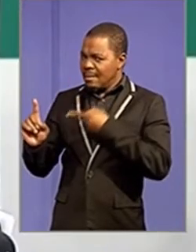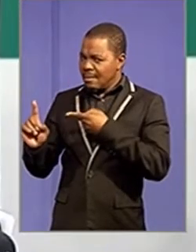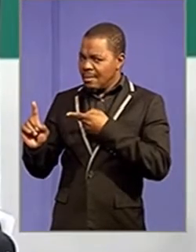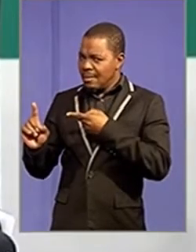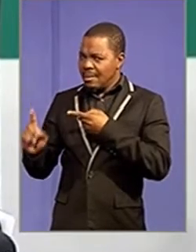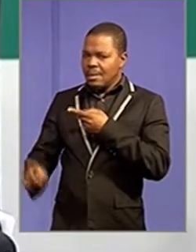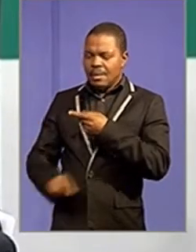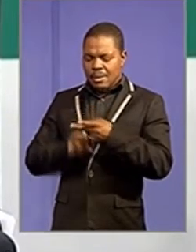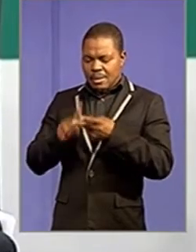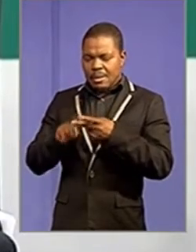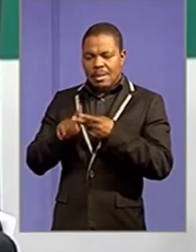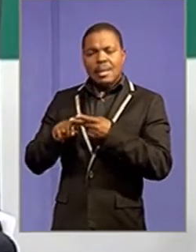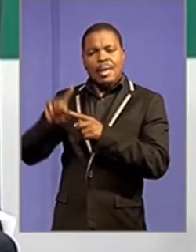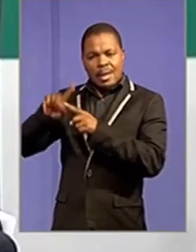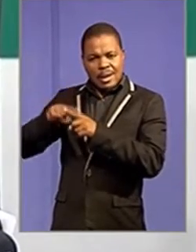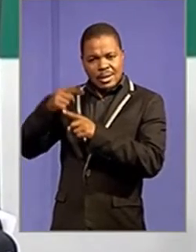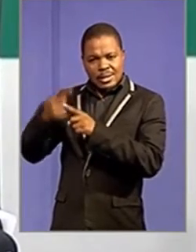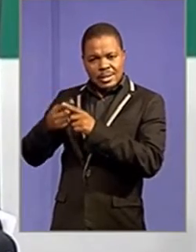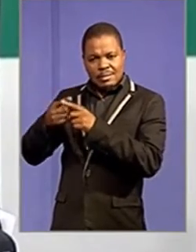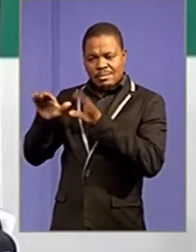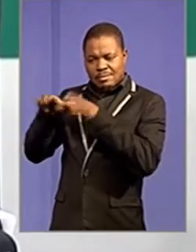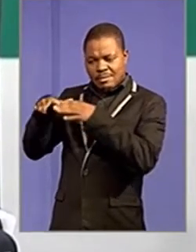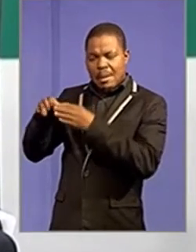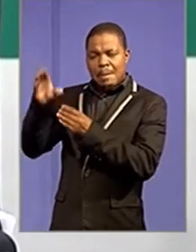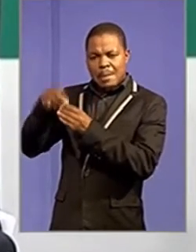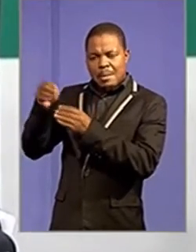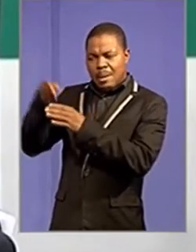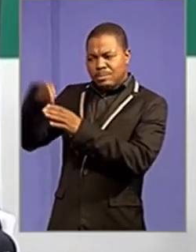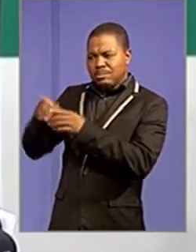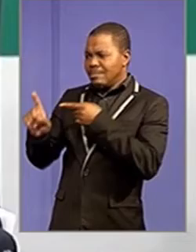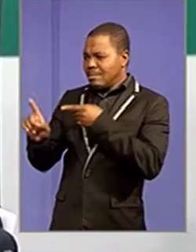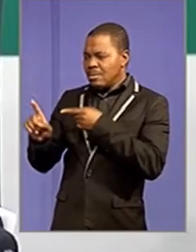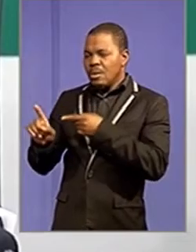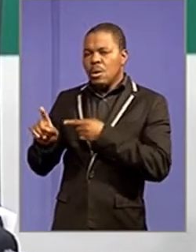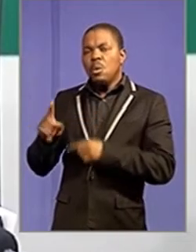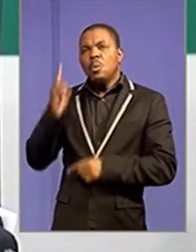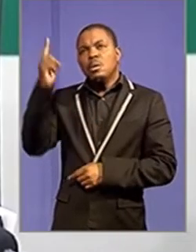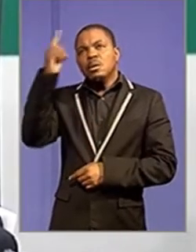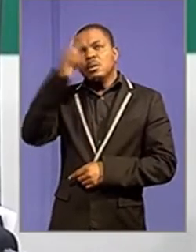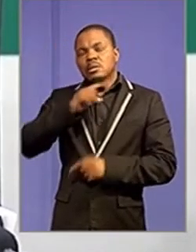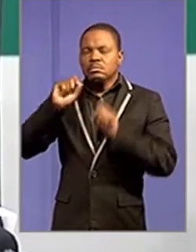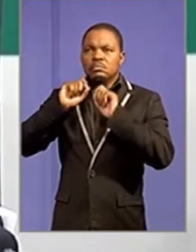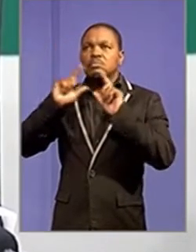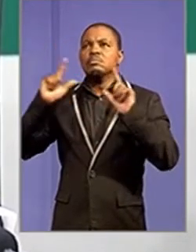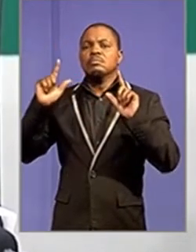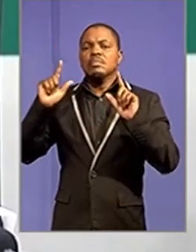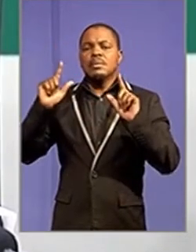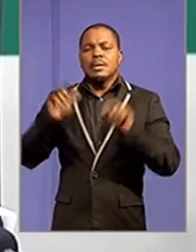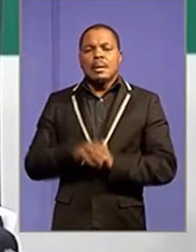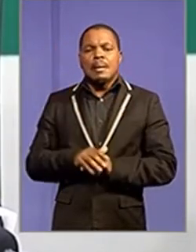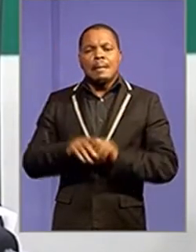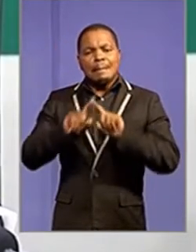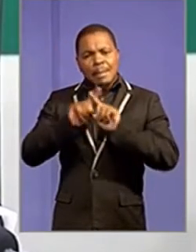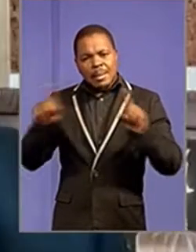and a member of the executive should wake up one morning without any